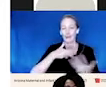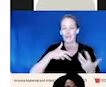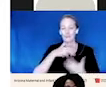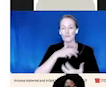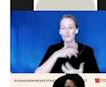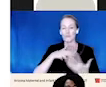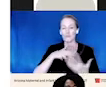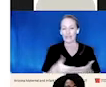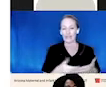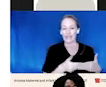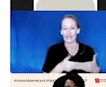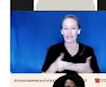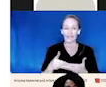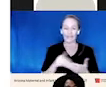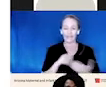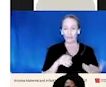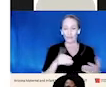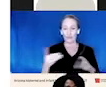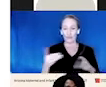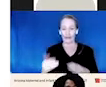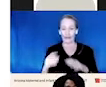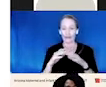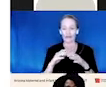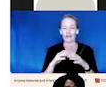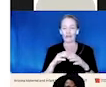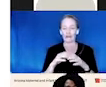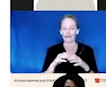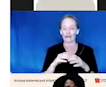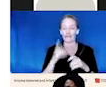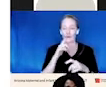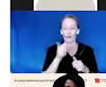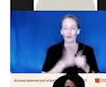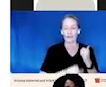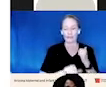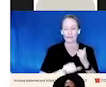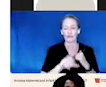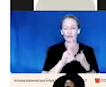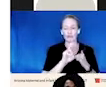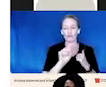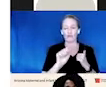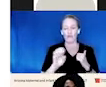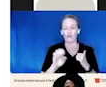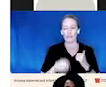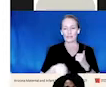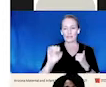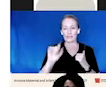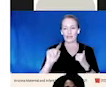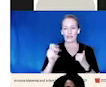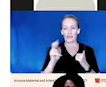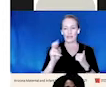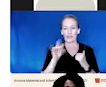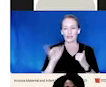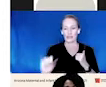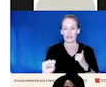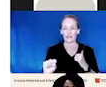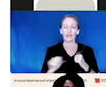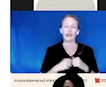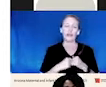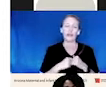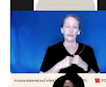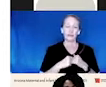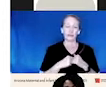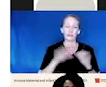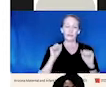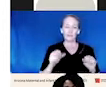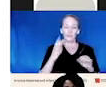mortality by race and ethnicity, we see some similar patterns, but just slightly higher,